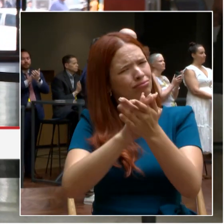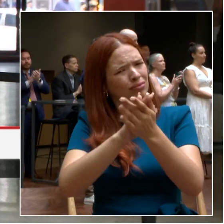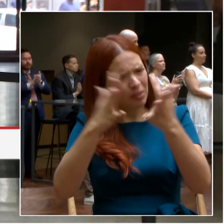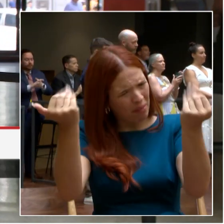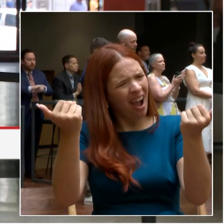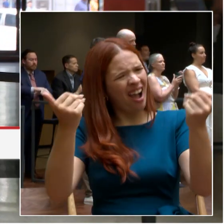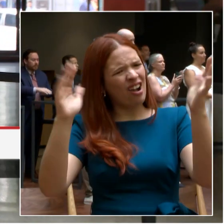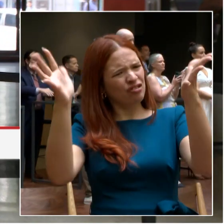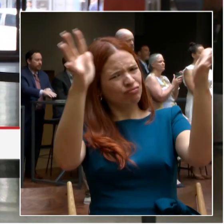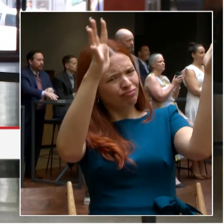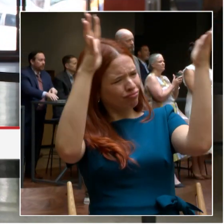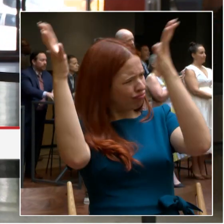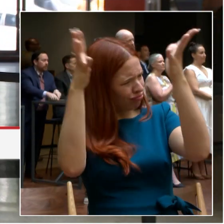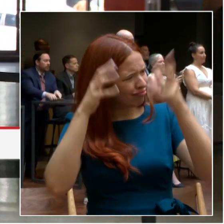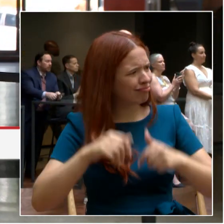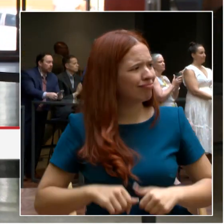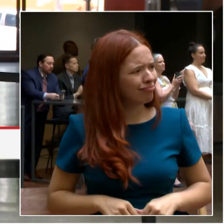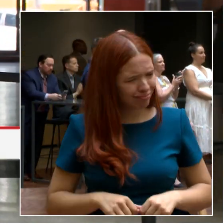Woo!